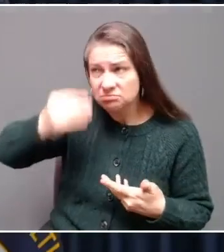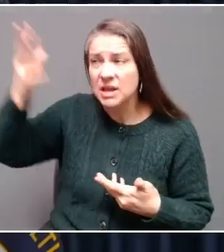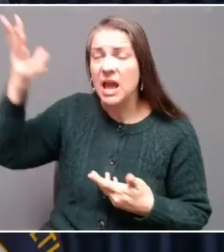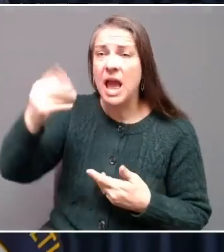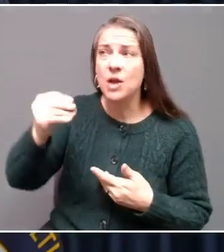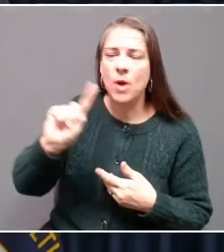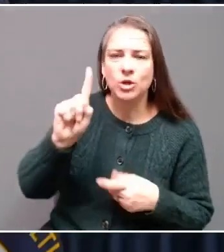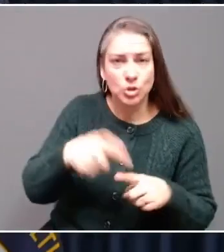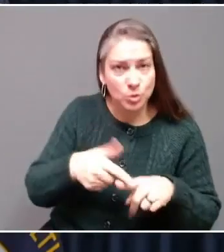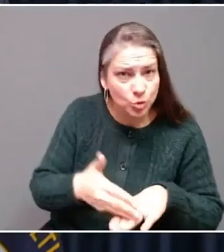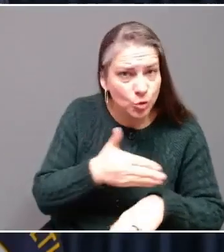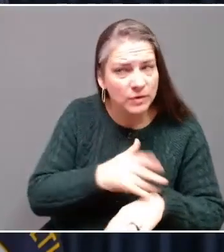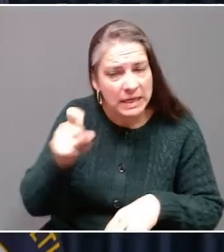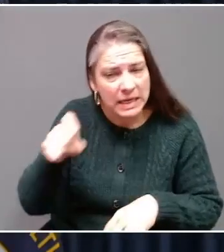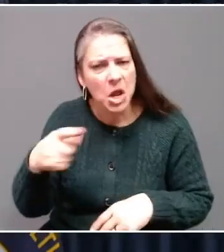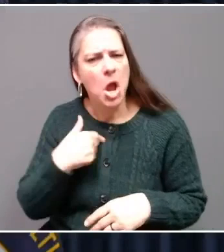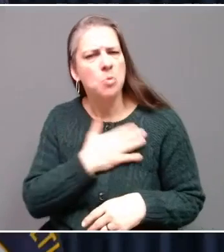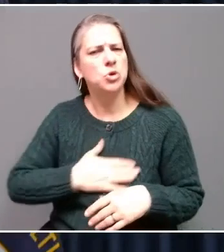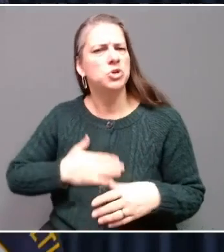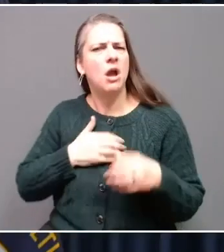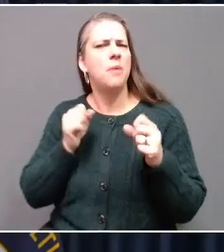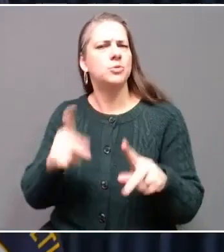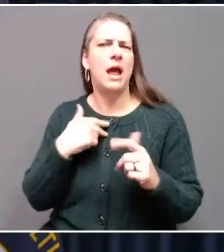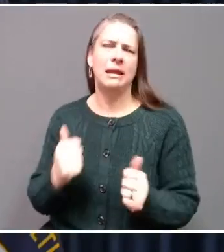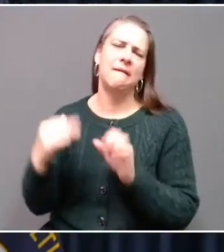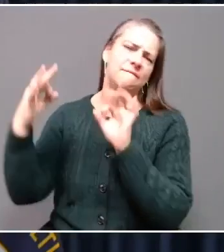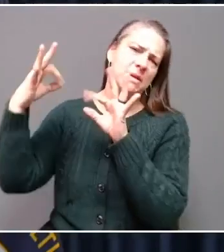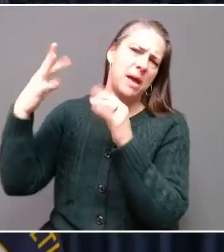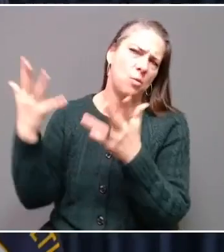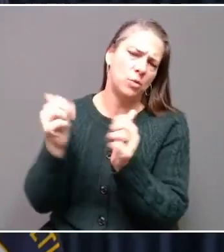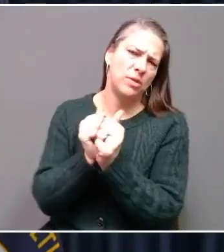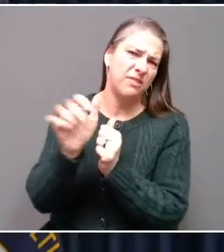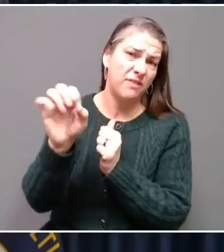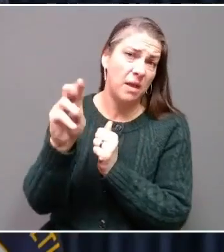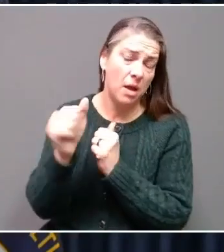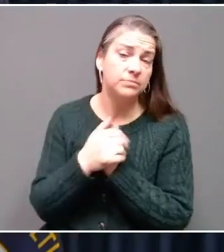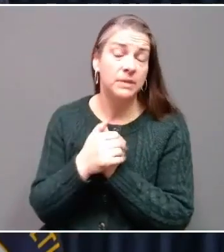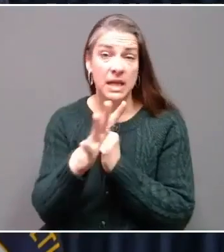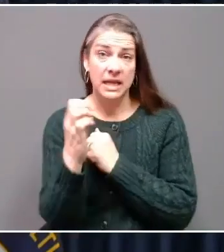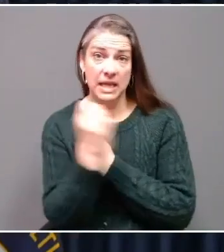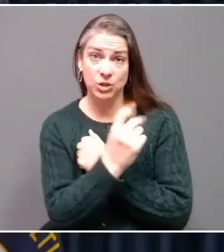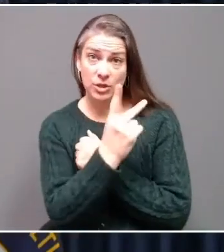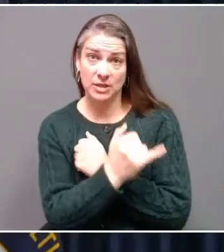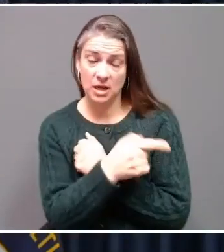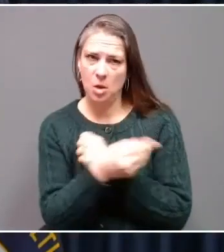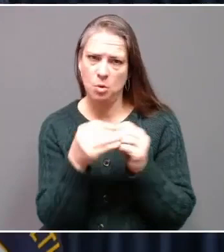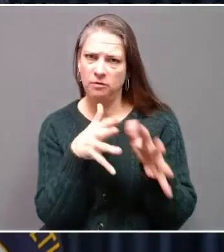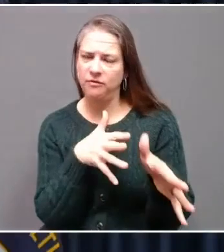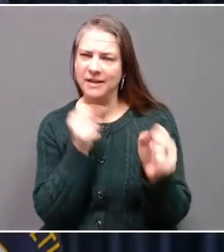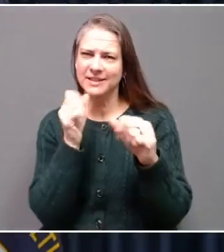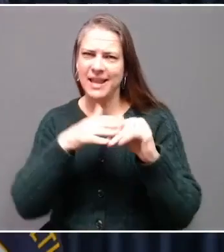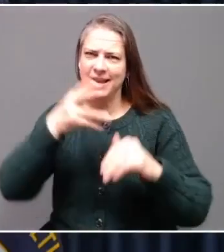appreciated the opportunity to give that feedback. One of the things they are doing in Eastern Kentucky faster than ever in history is the